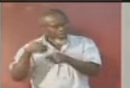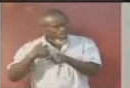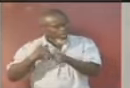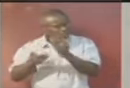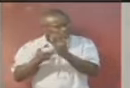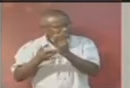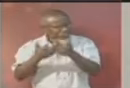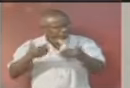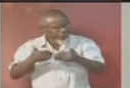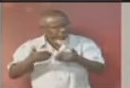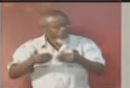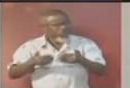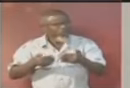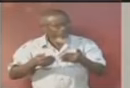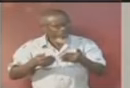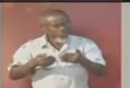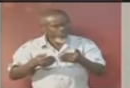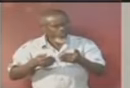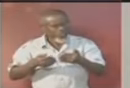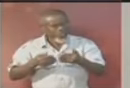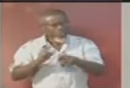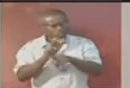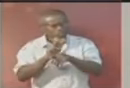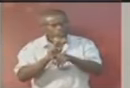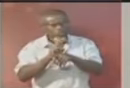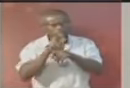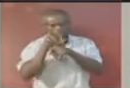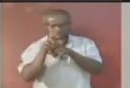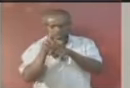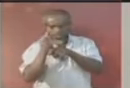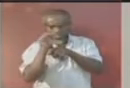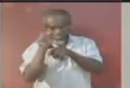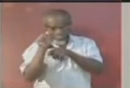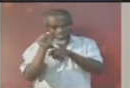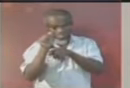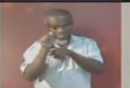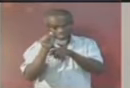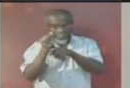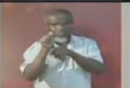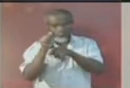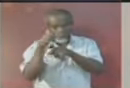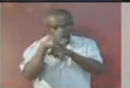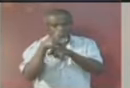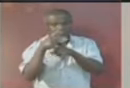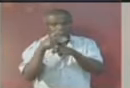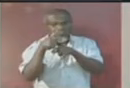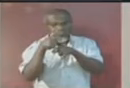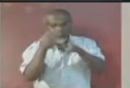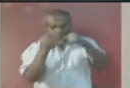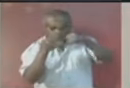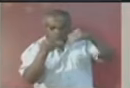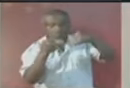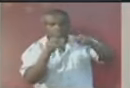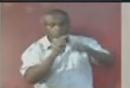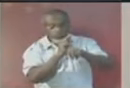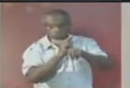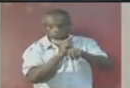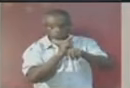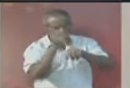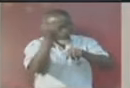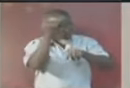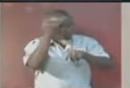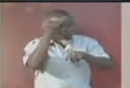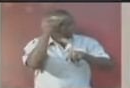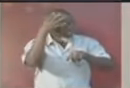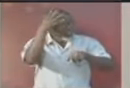or the messenger RNA against the prostate cancer. You now apply it in the situation, but you know how to do it. And